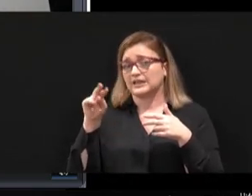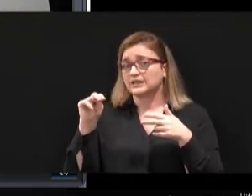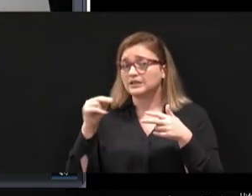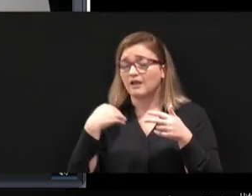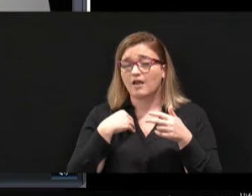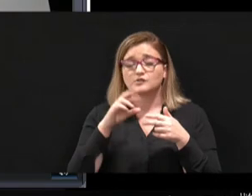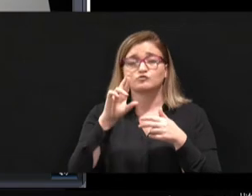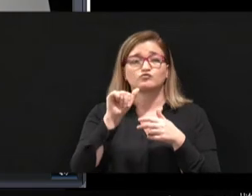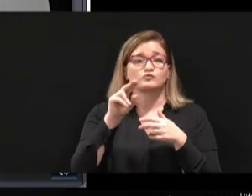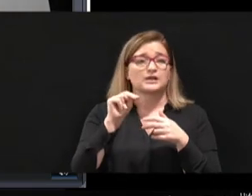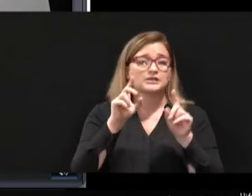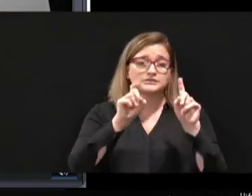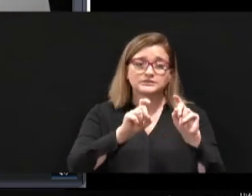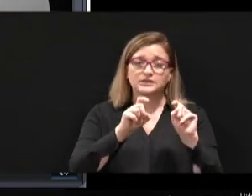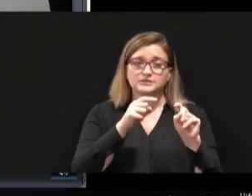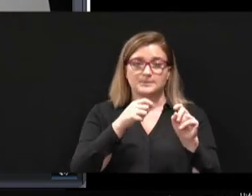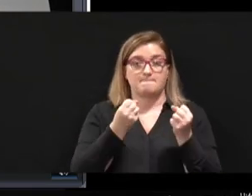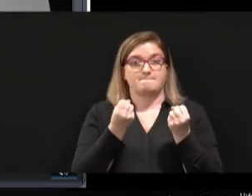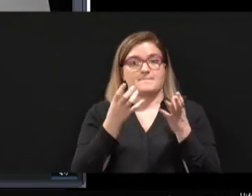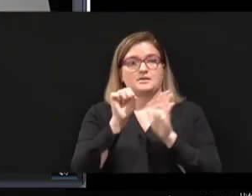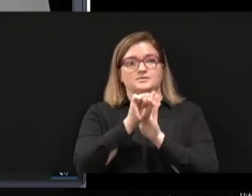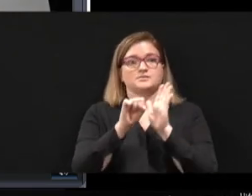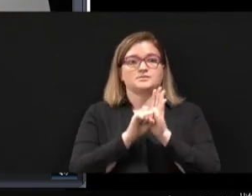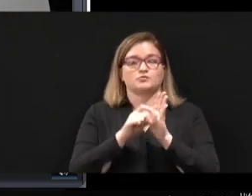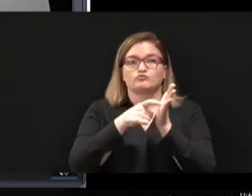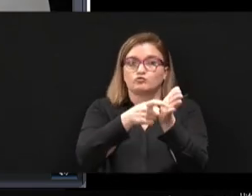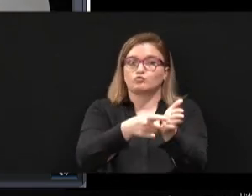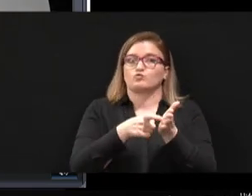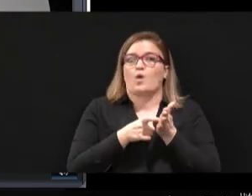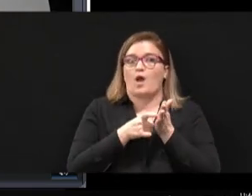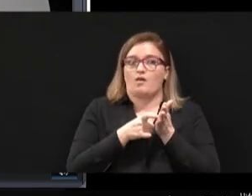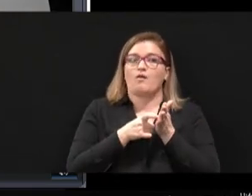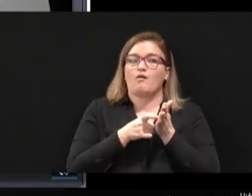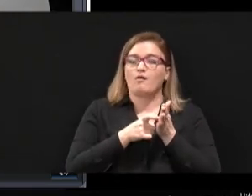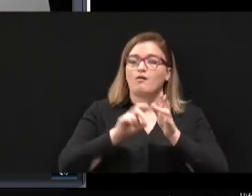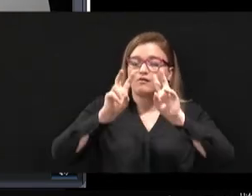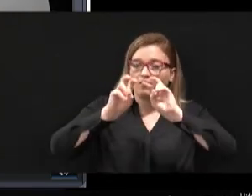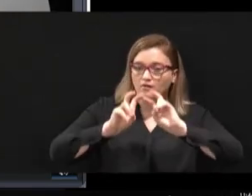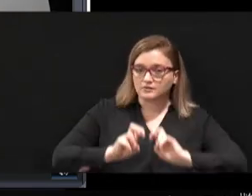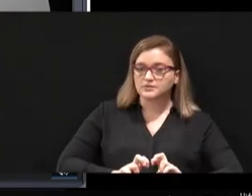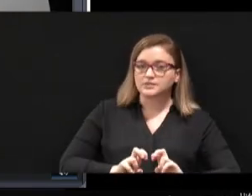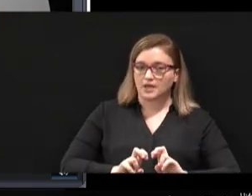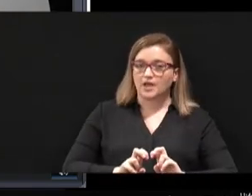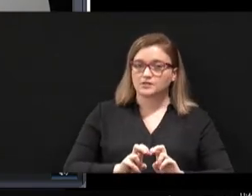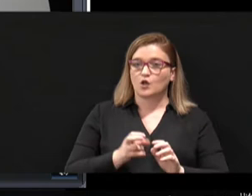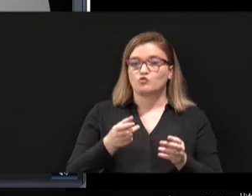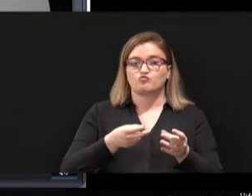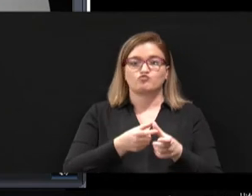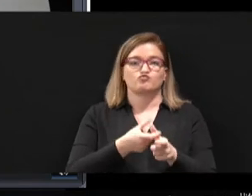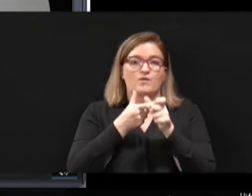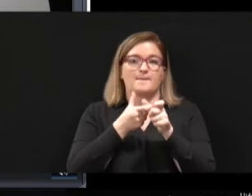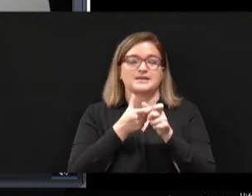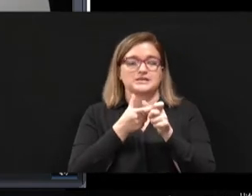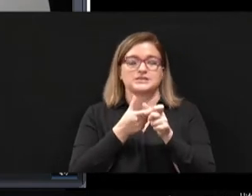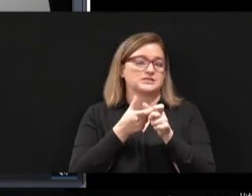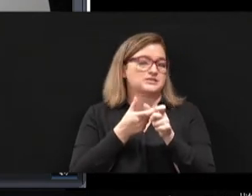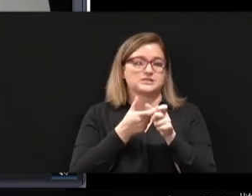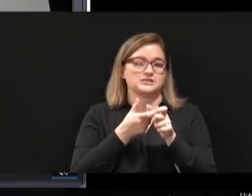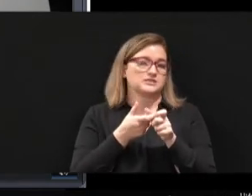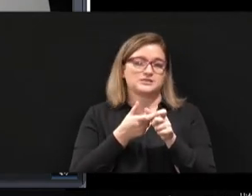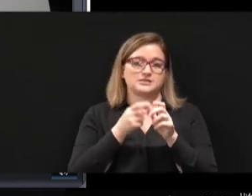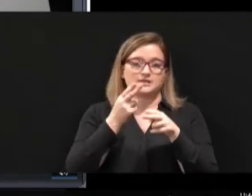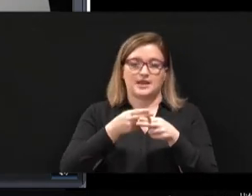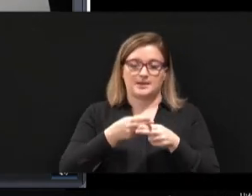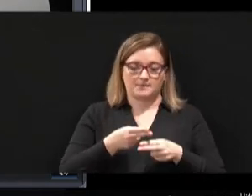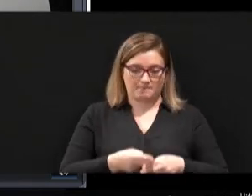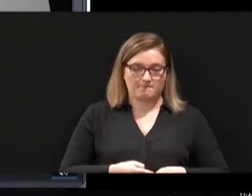many states require you to assess kids on rapid naming. And I'll kind of go into